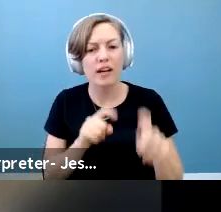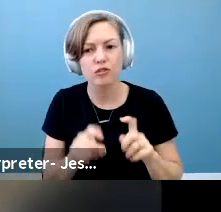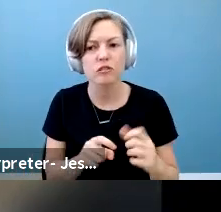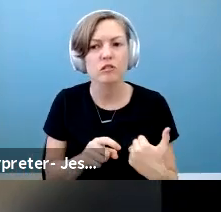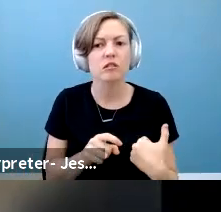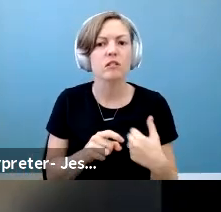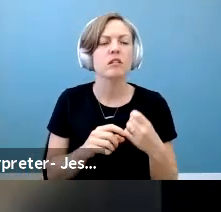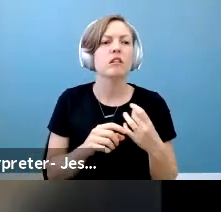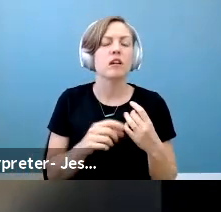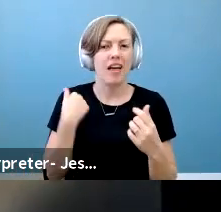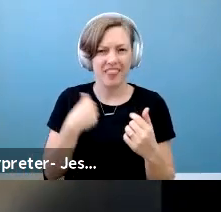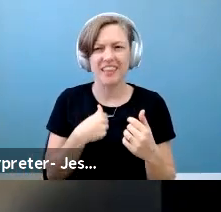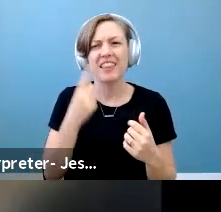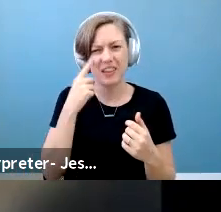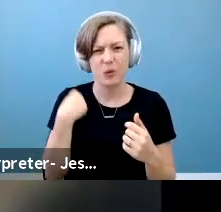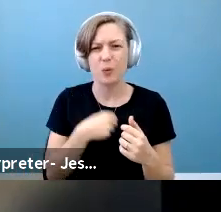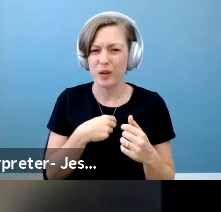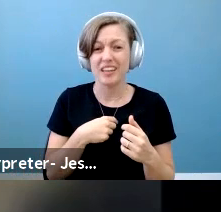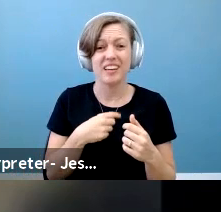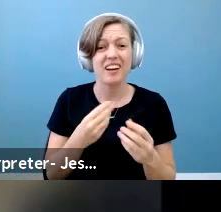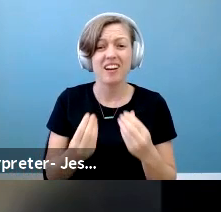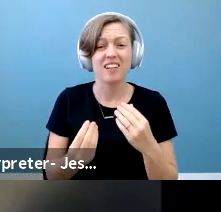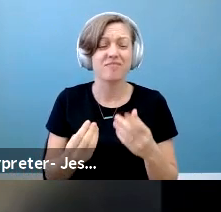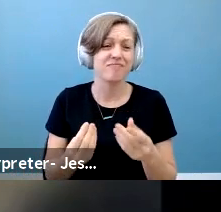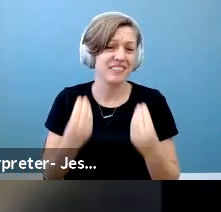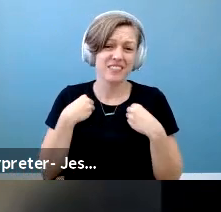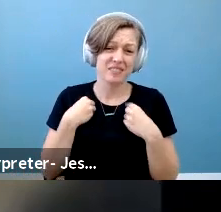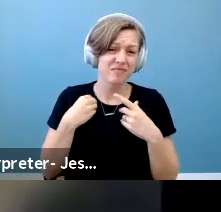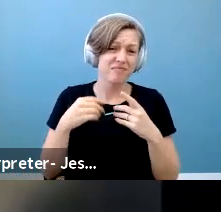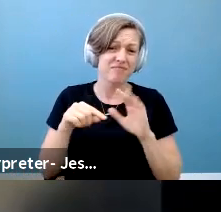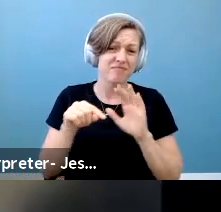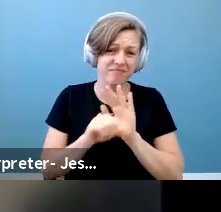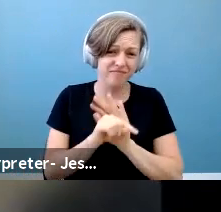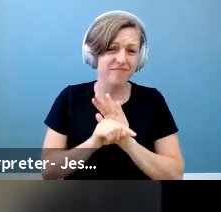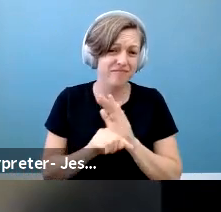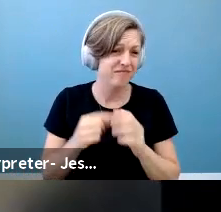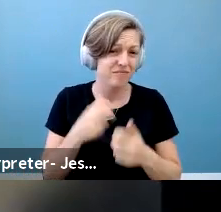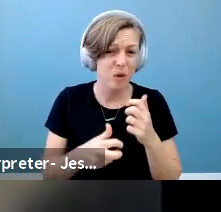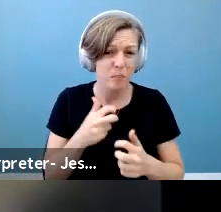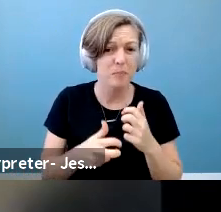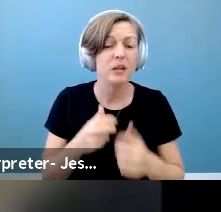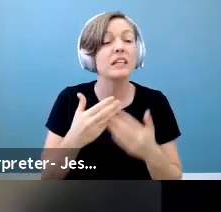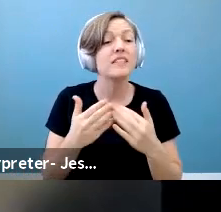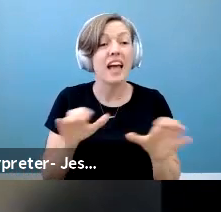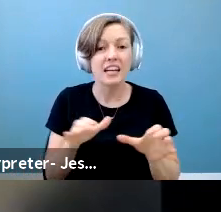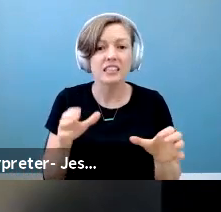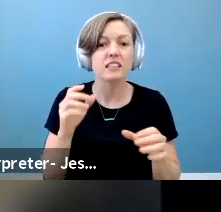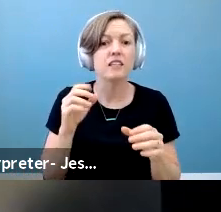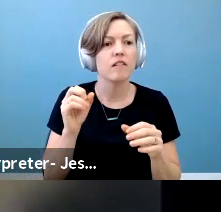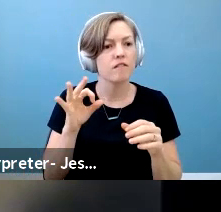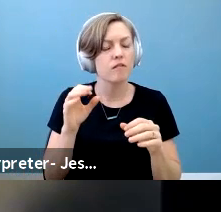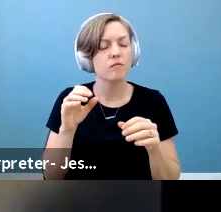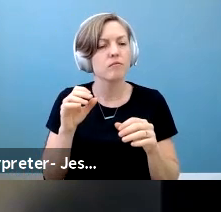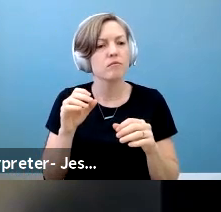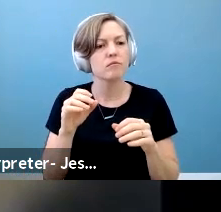that to our detriment. I think even the act of the practice of slowing down and listening